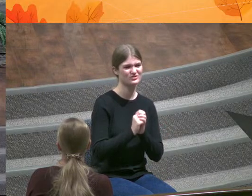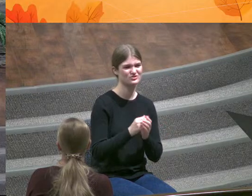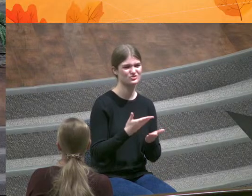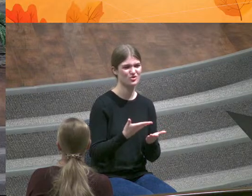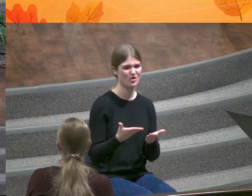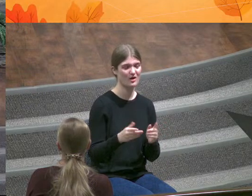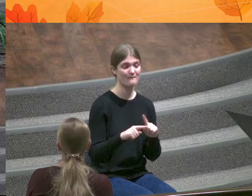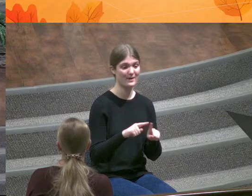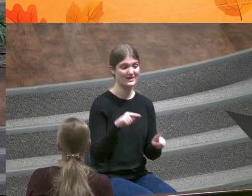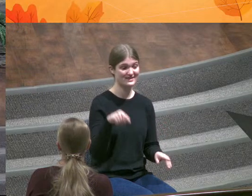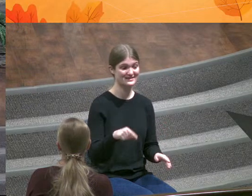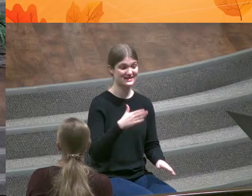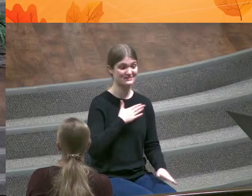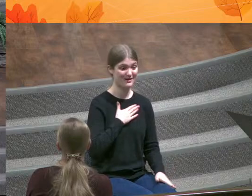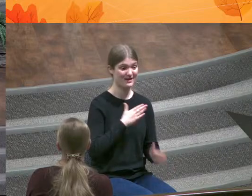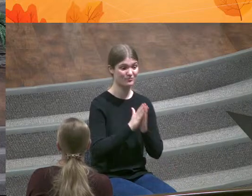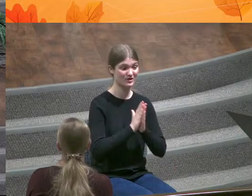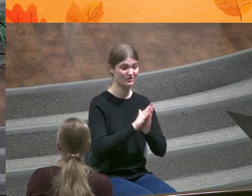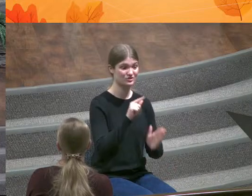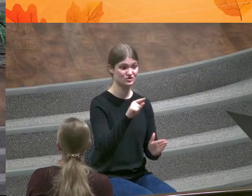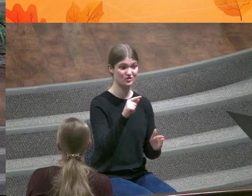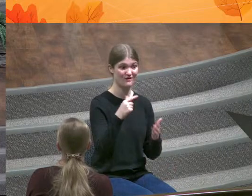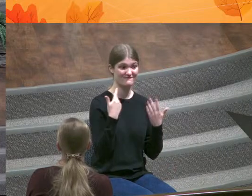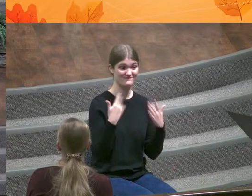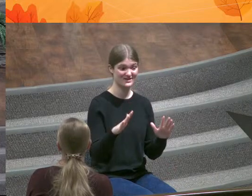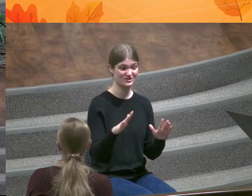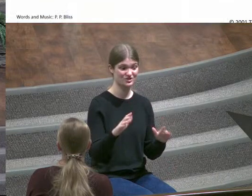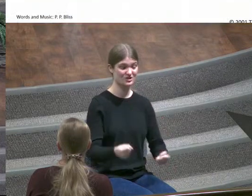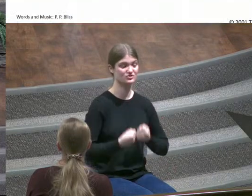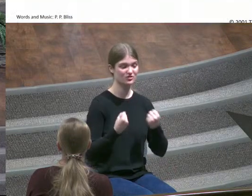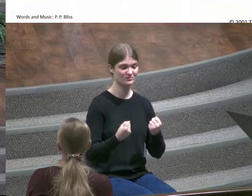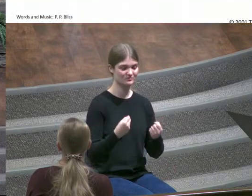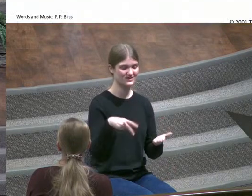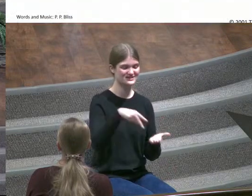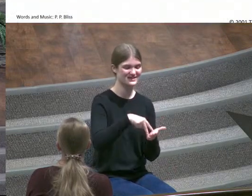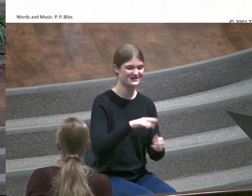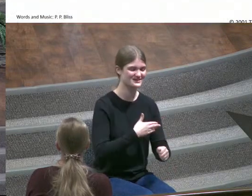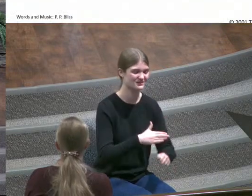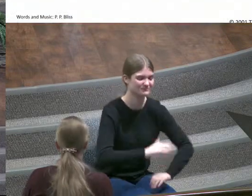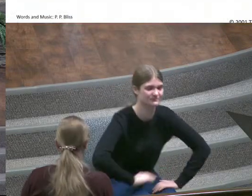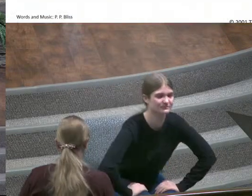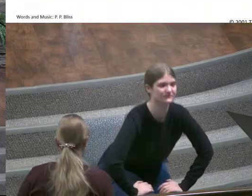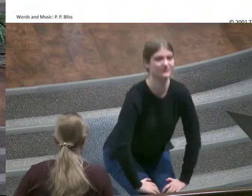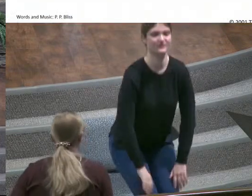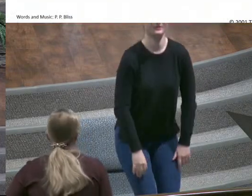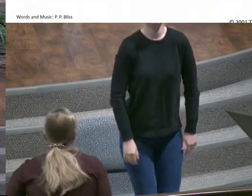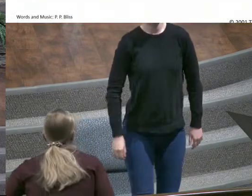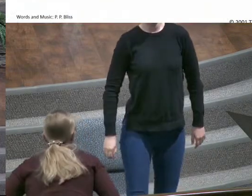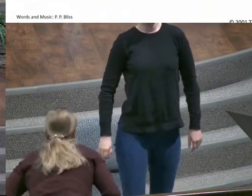prayer for you that you'll finish and finish strong. Let's stand and sing.